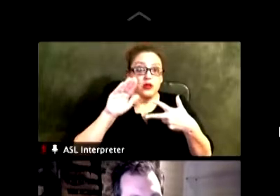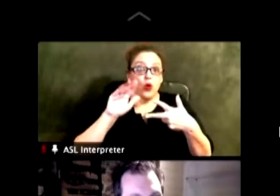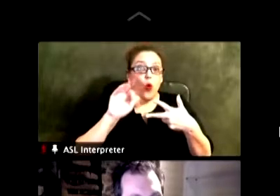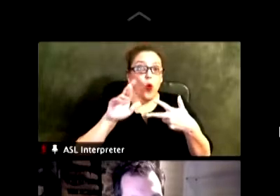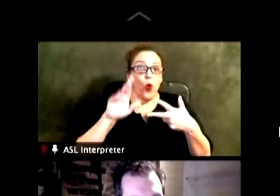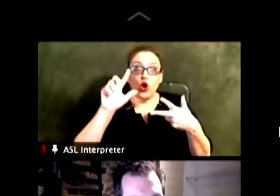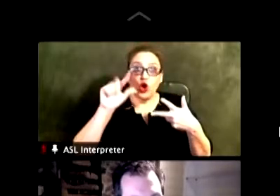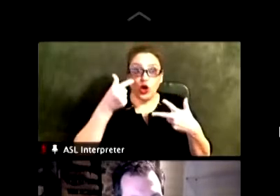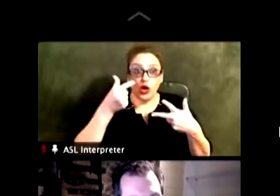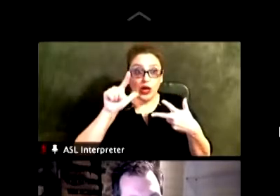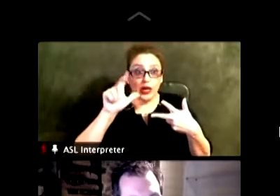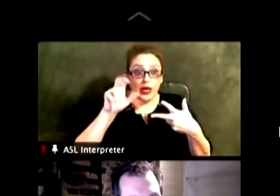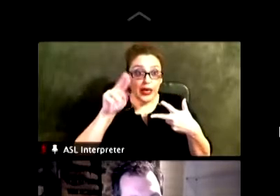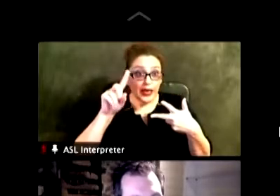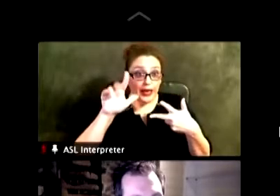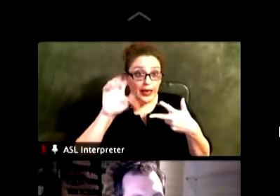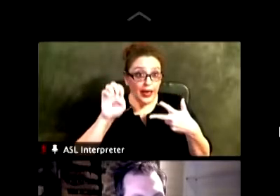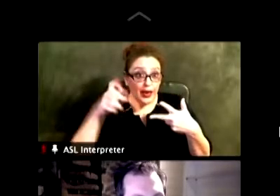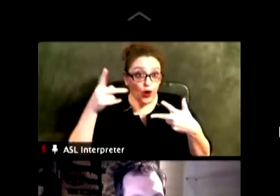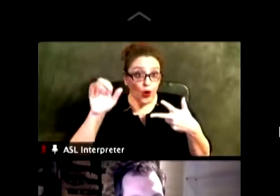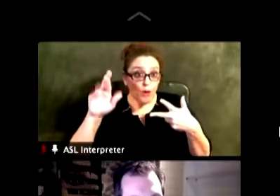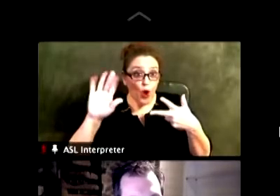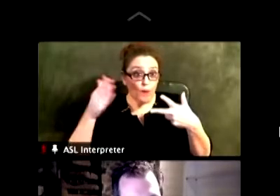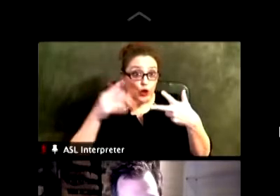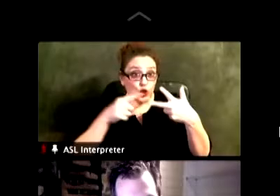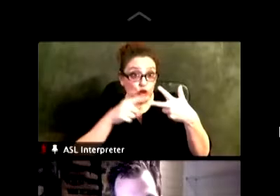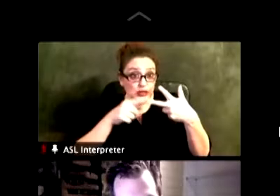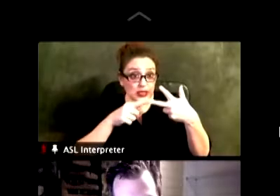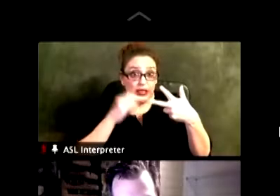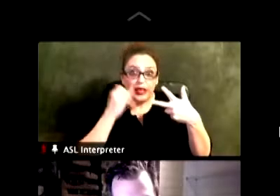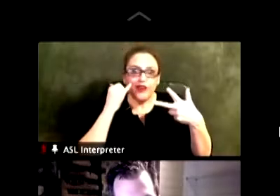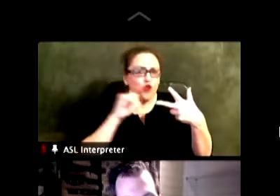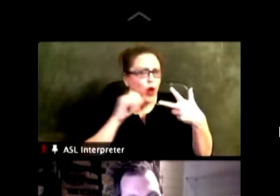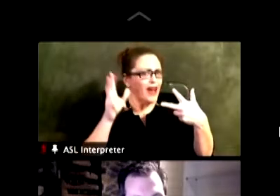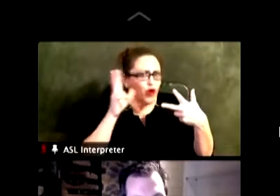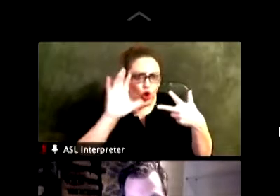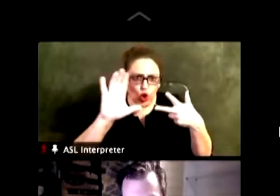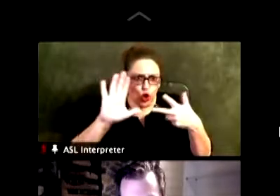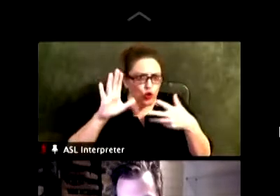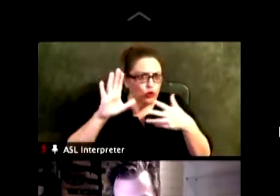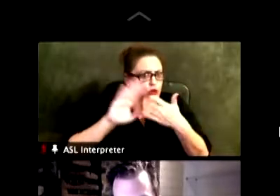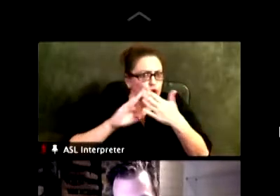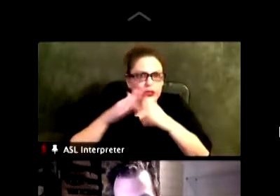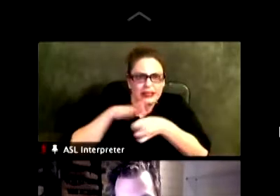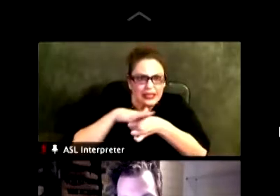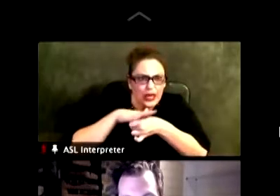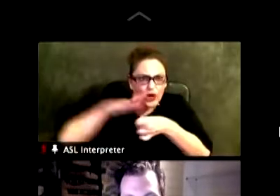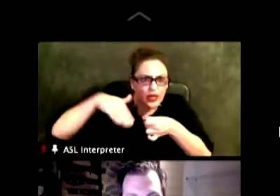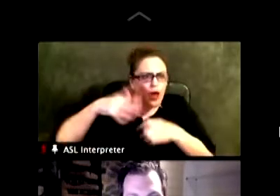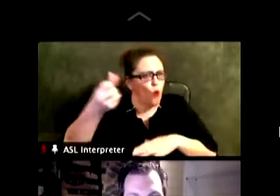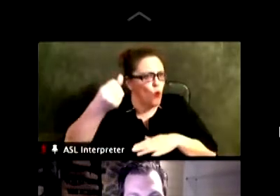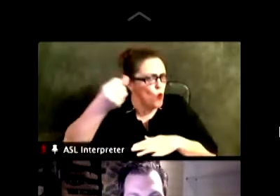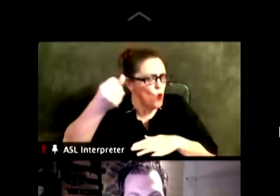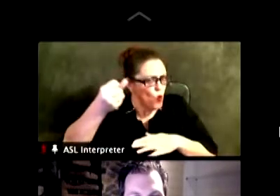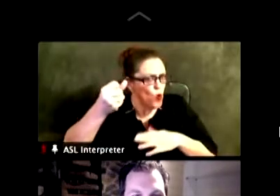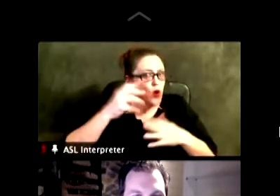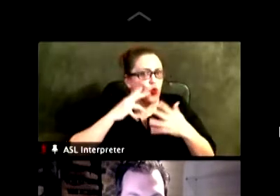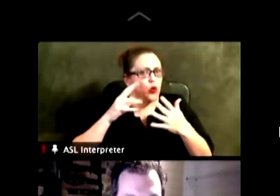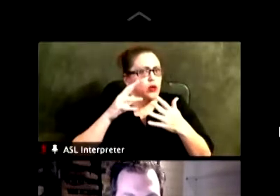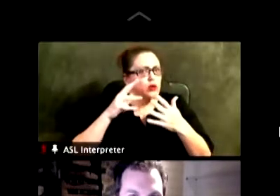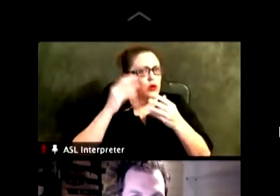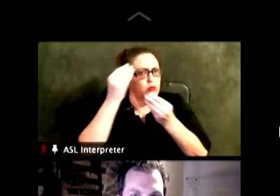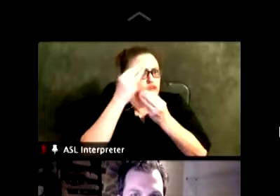your neighborhood come up yet, stand by and we're going to read out a few other choices for you. And again, on screen, if you've